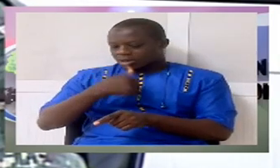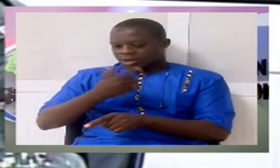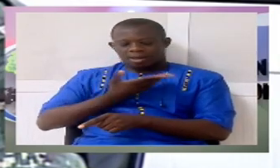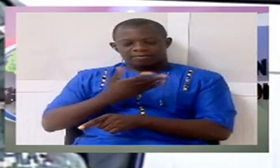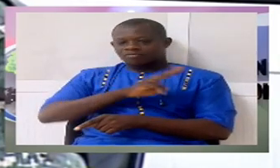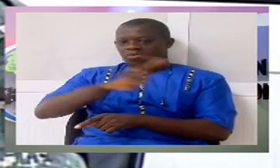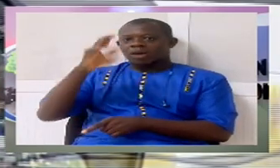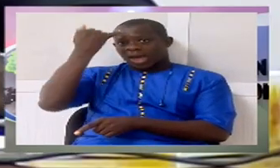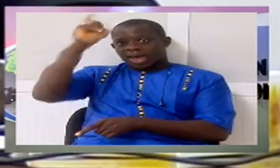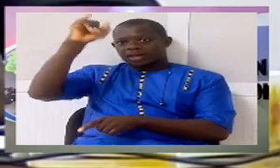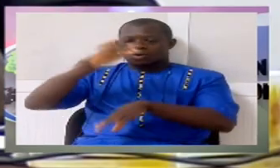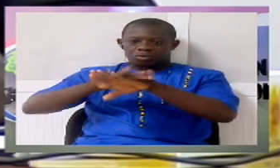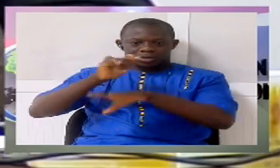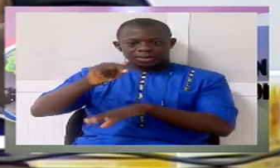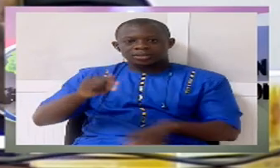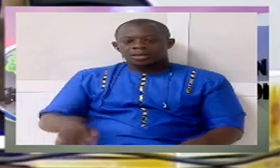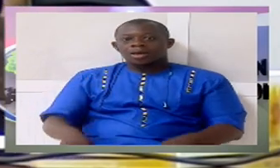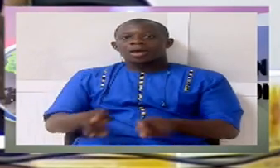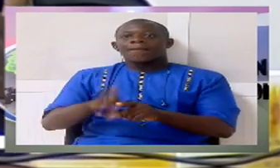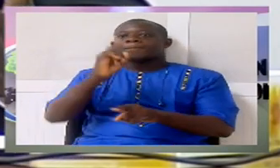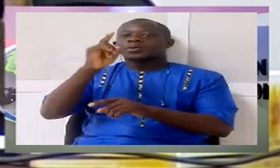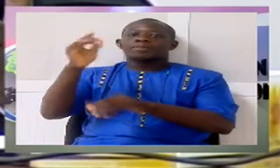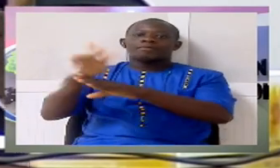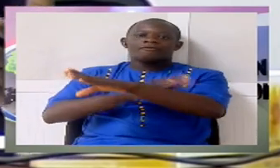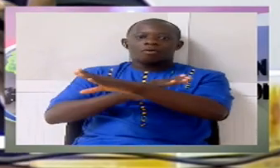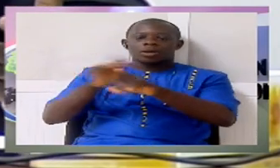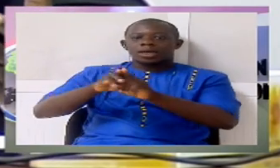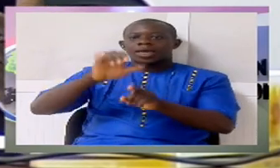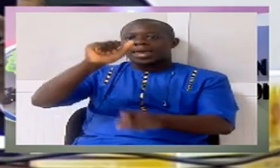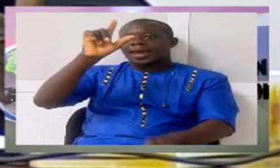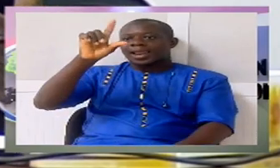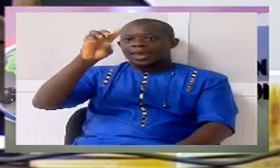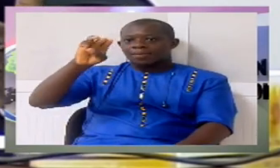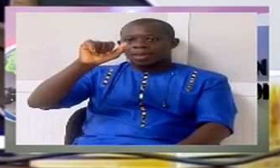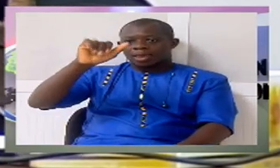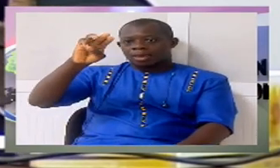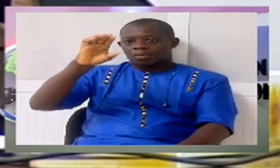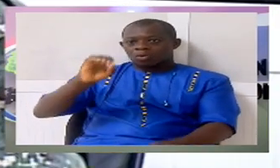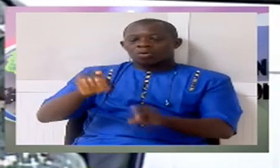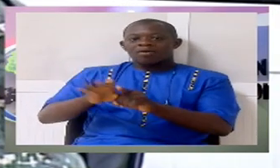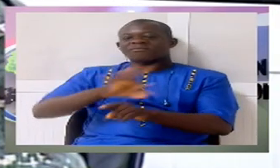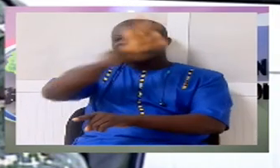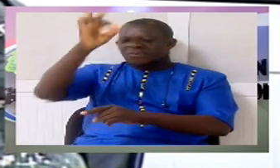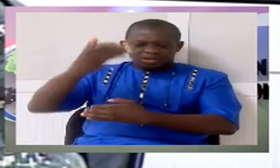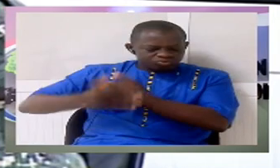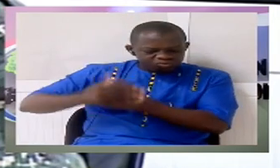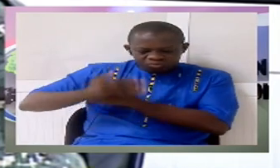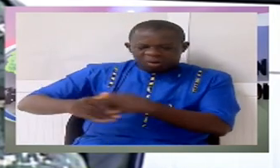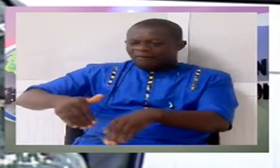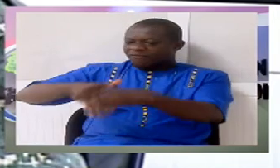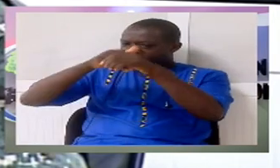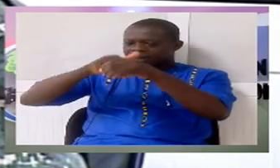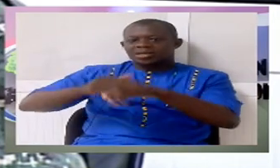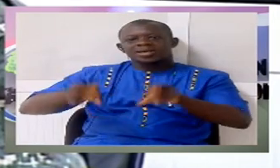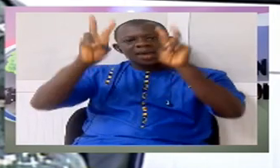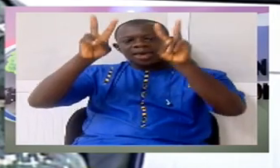But I don't have any idea on that. But at the time Almamo was very close to Yaya Jame, wasn't he? Way jamono bobu Almamo jégué